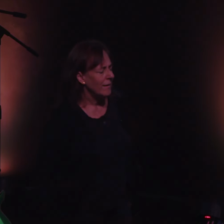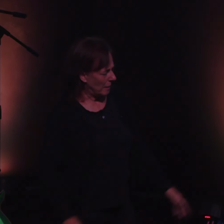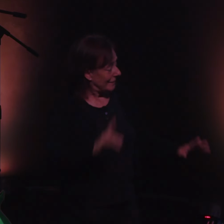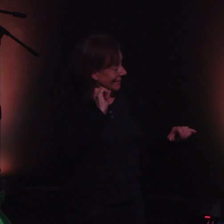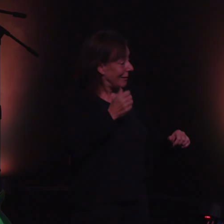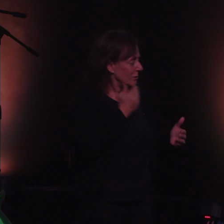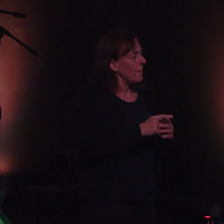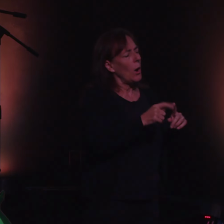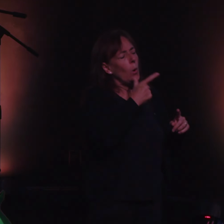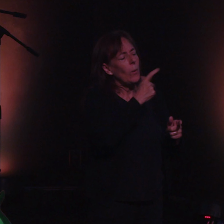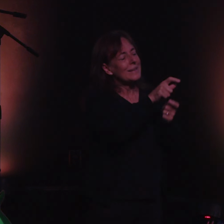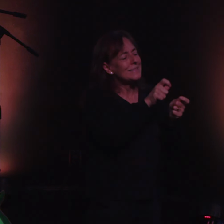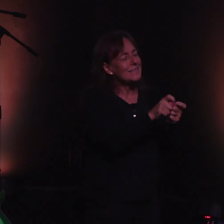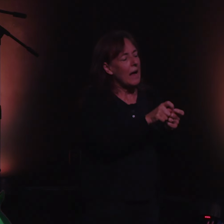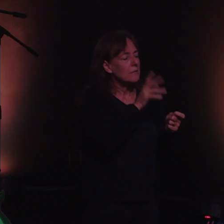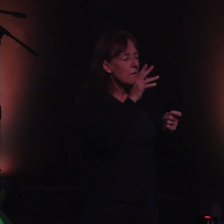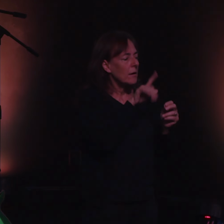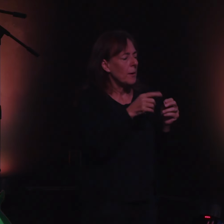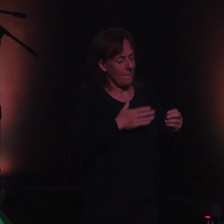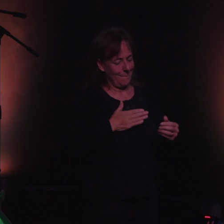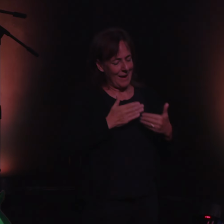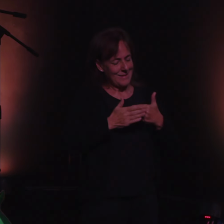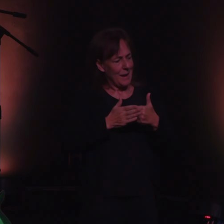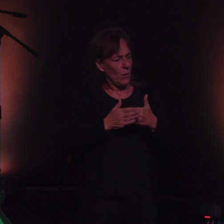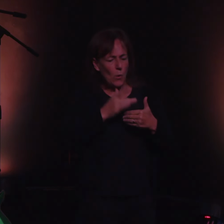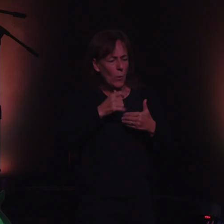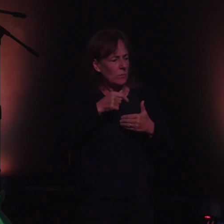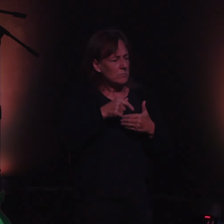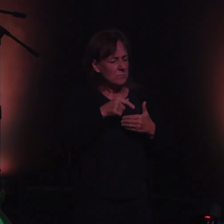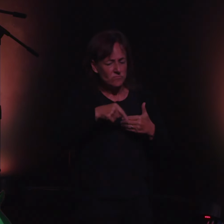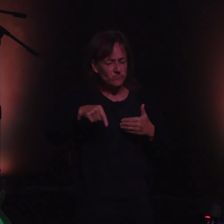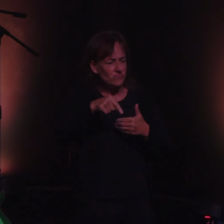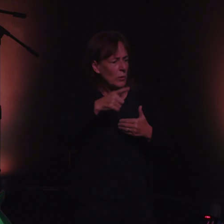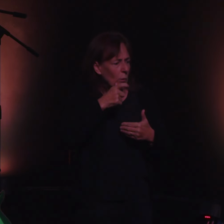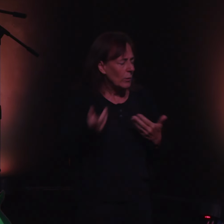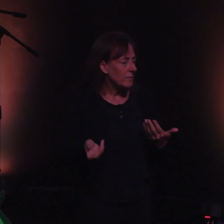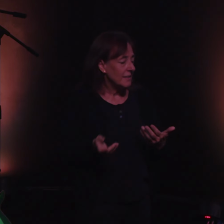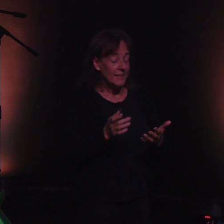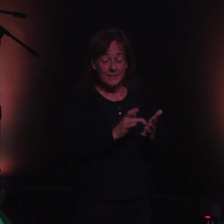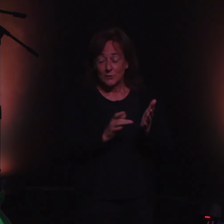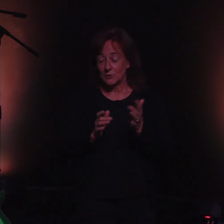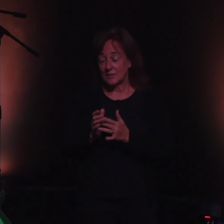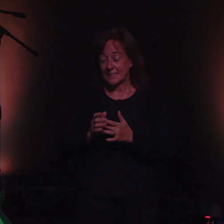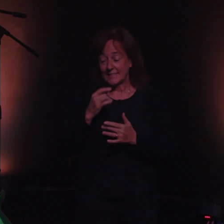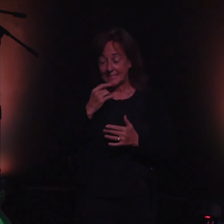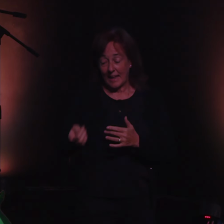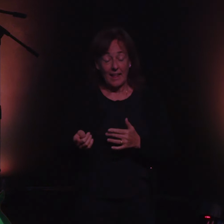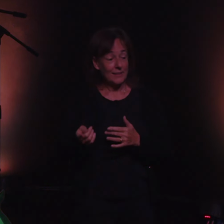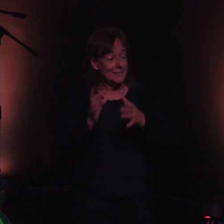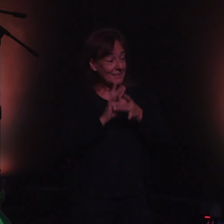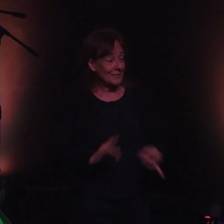sounds good, but who exactly is my neighbor? So Jesus tells this radical